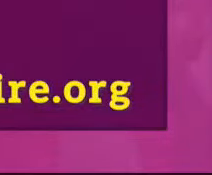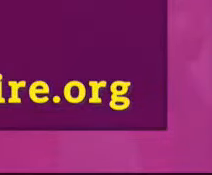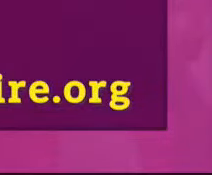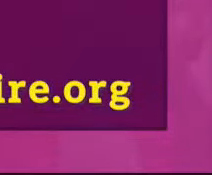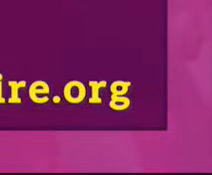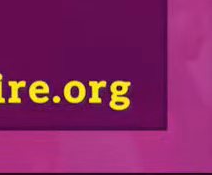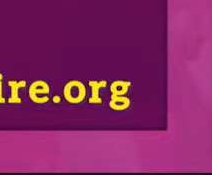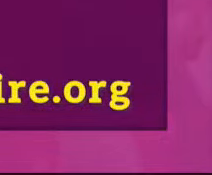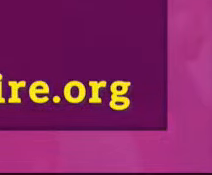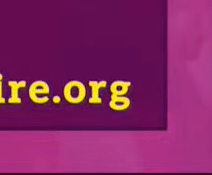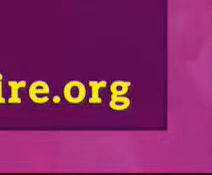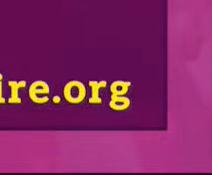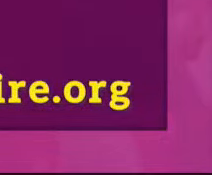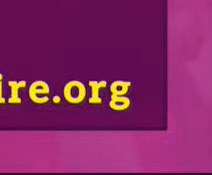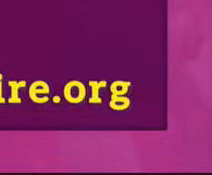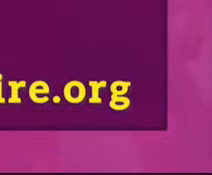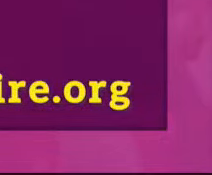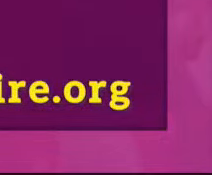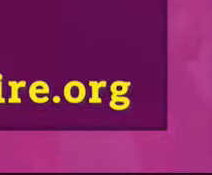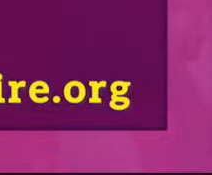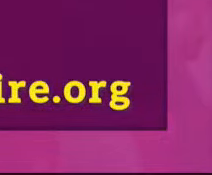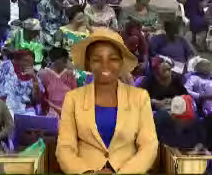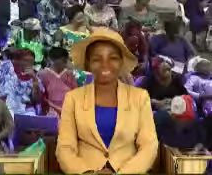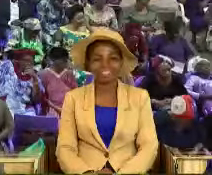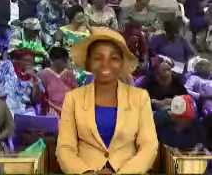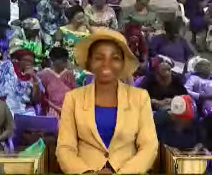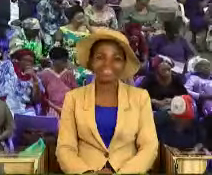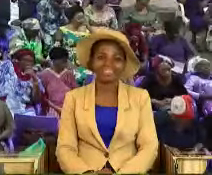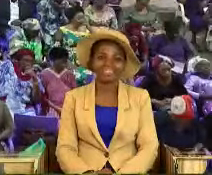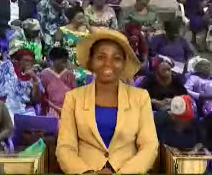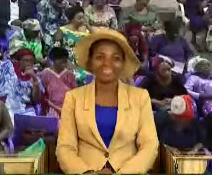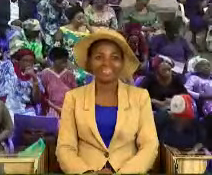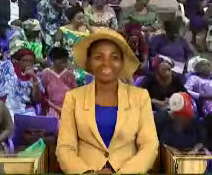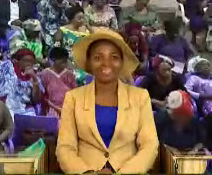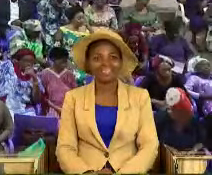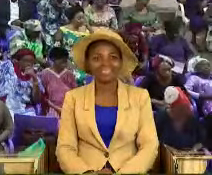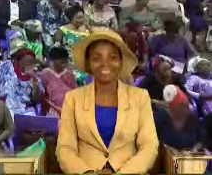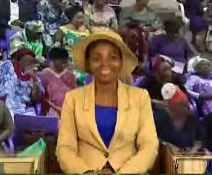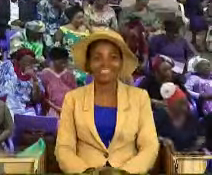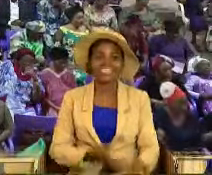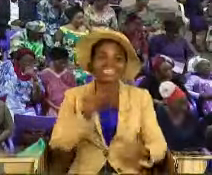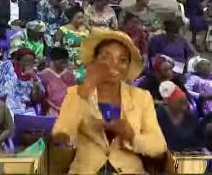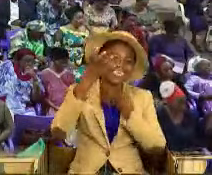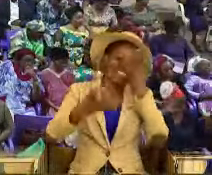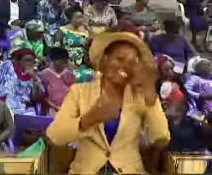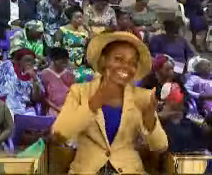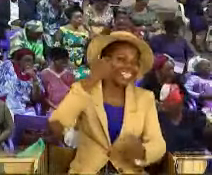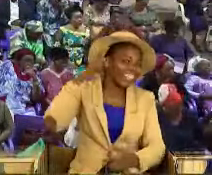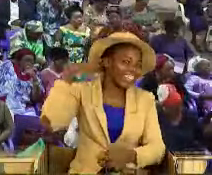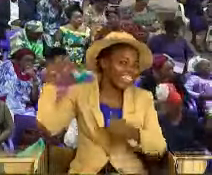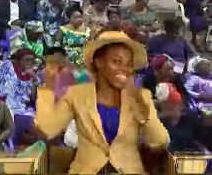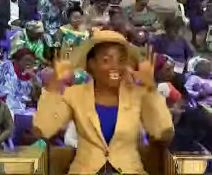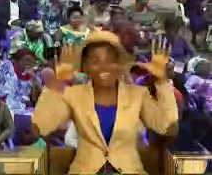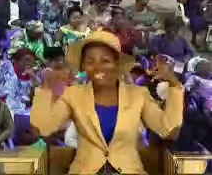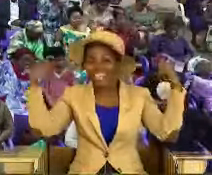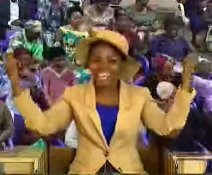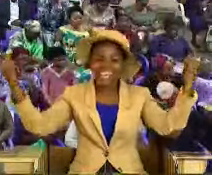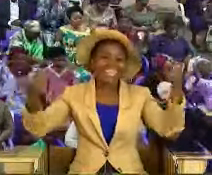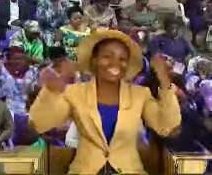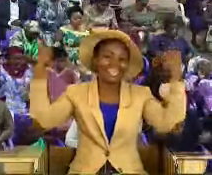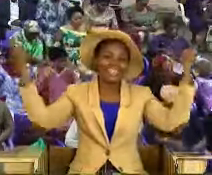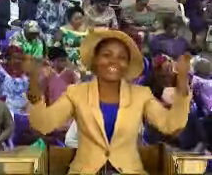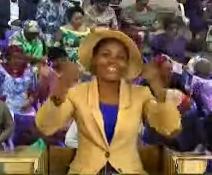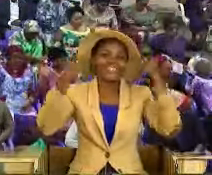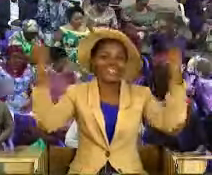addressy thank you and God bless you loud hallelujah